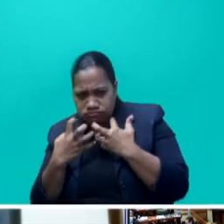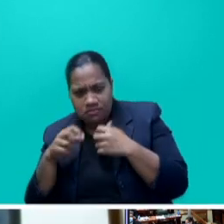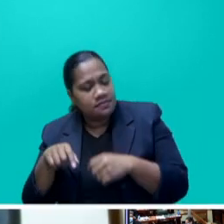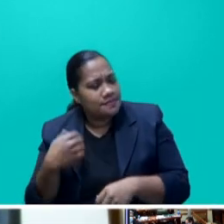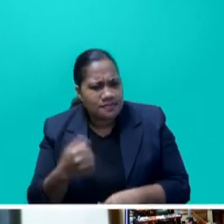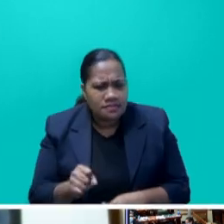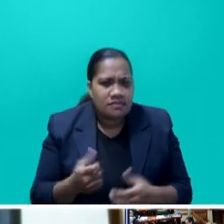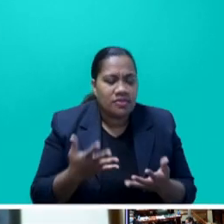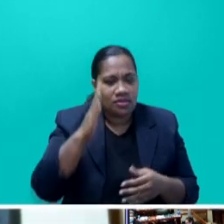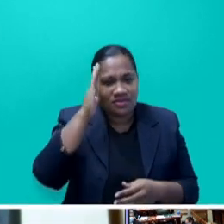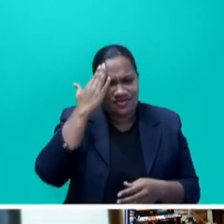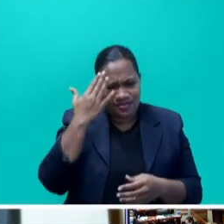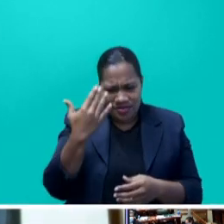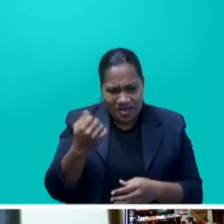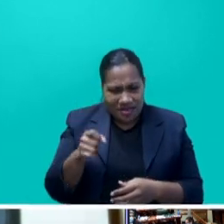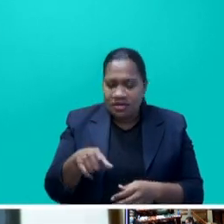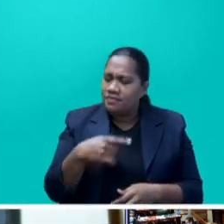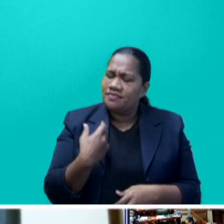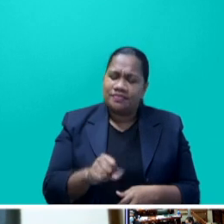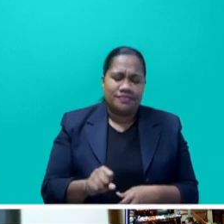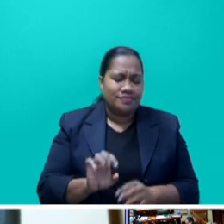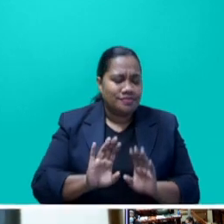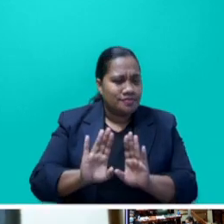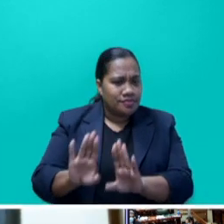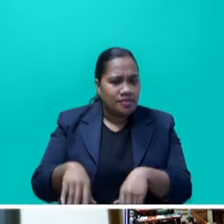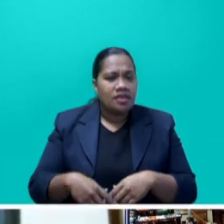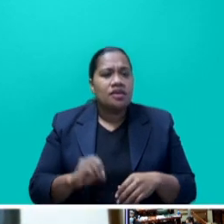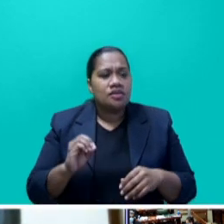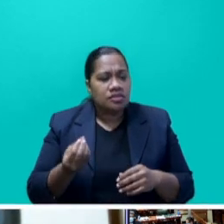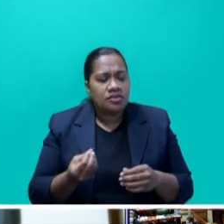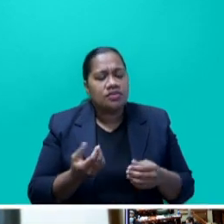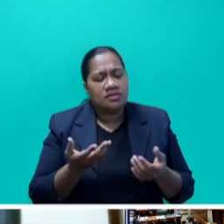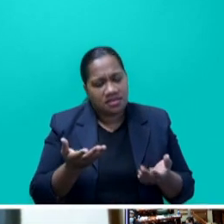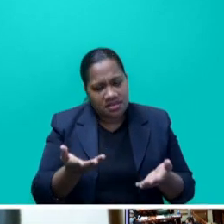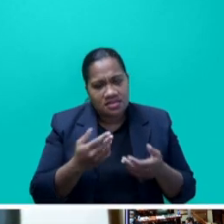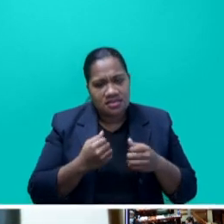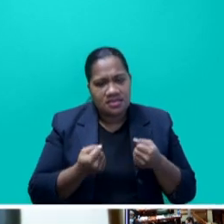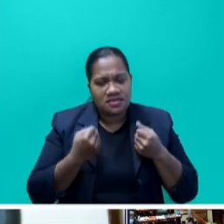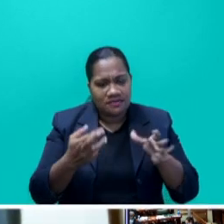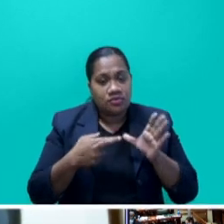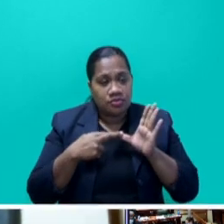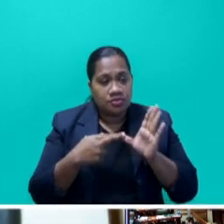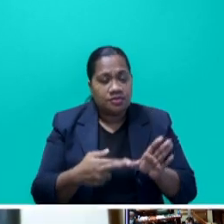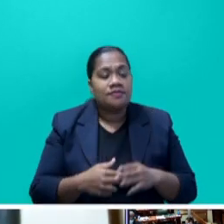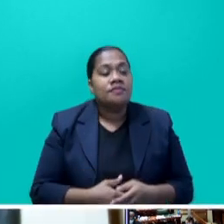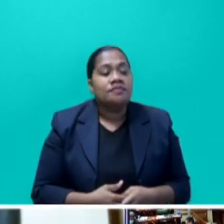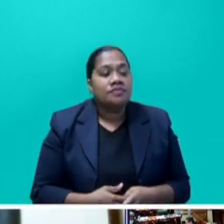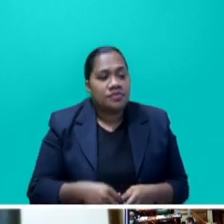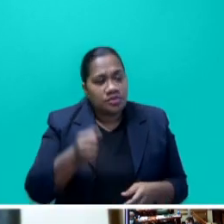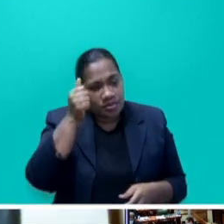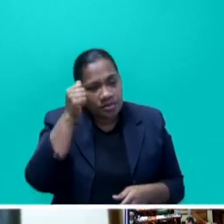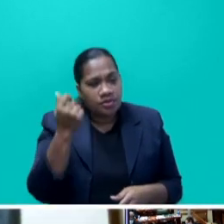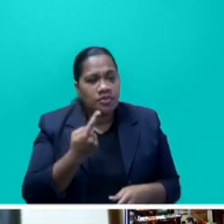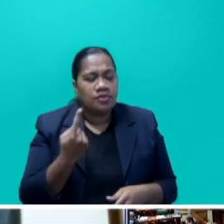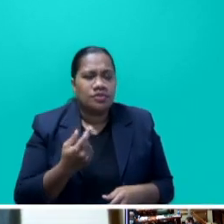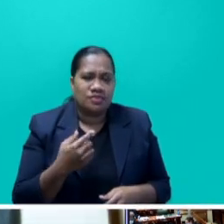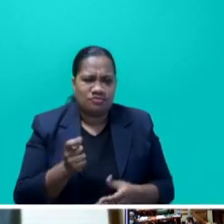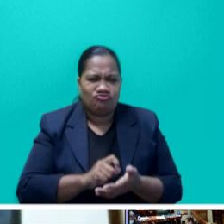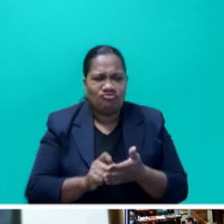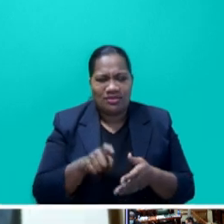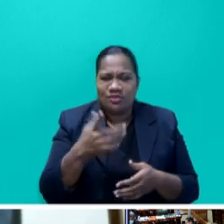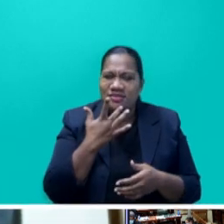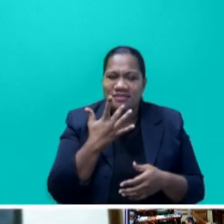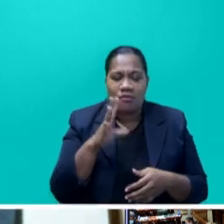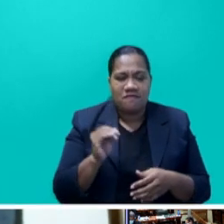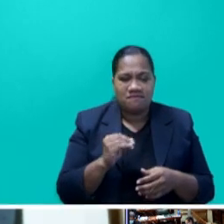don't have even should, I think, give any credibility to a response laced with sarcasm. We know who writes that kind of speeches.